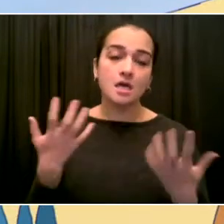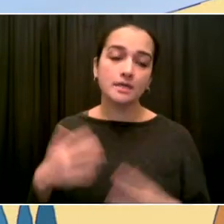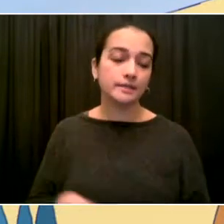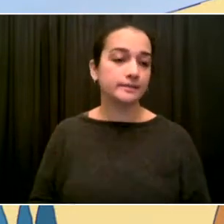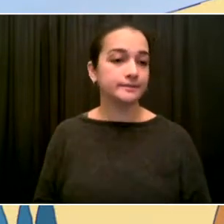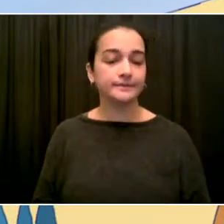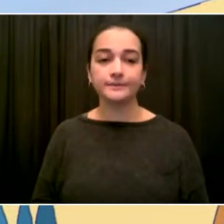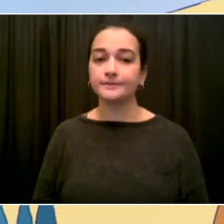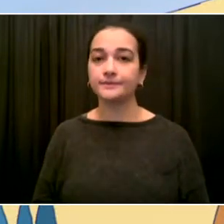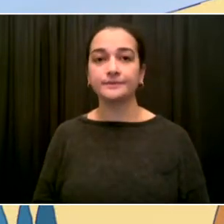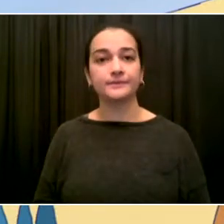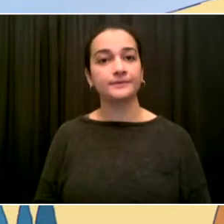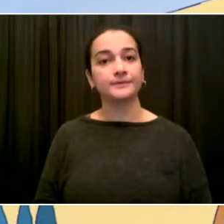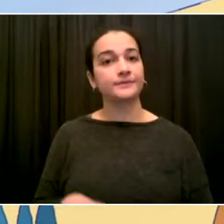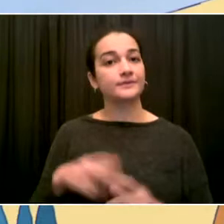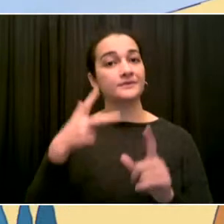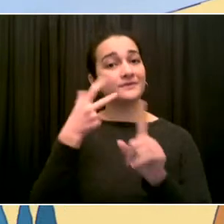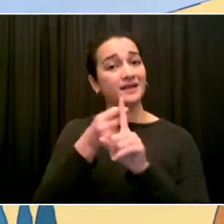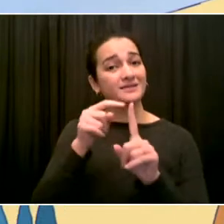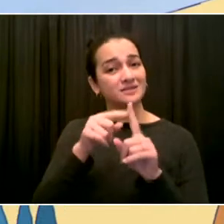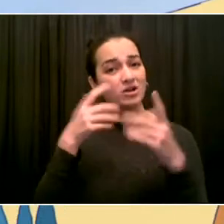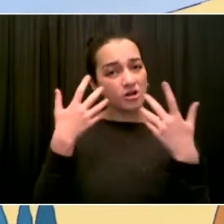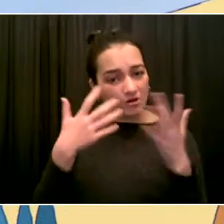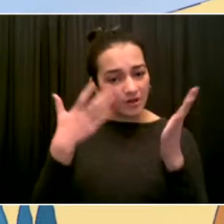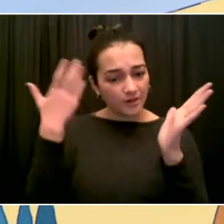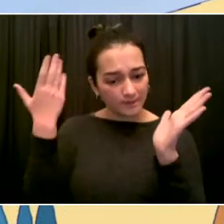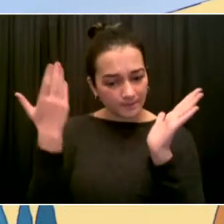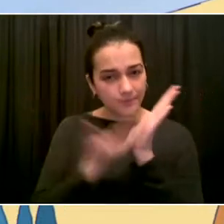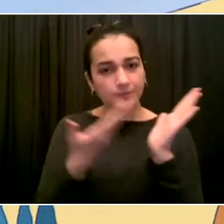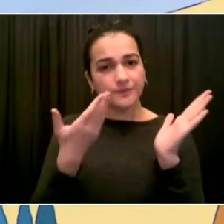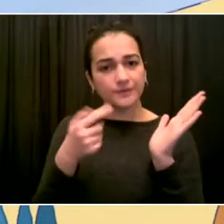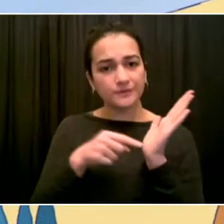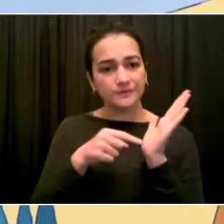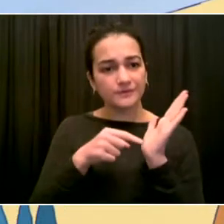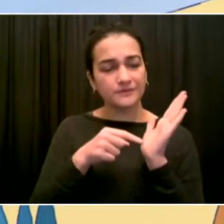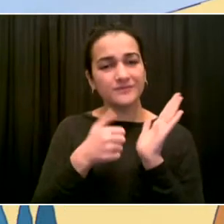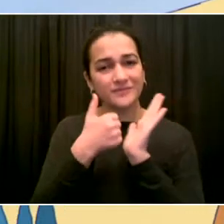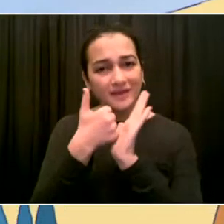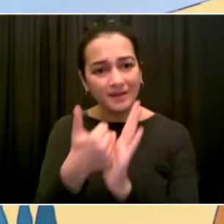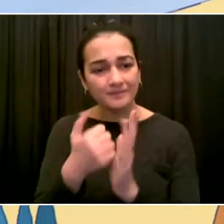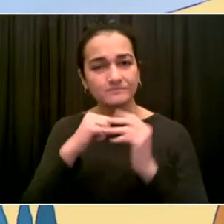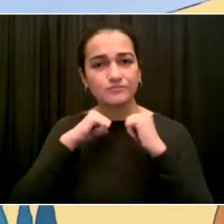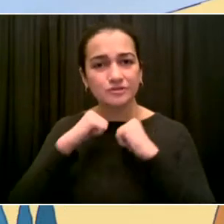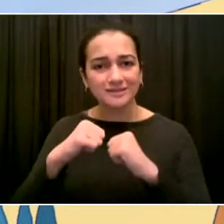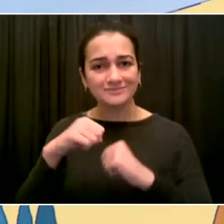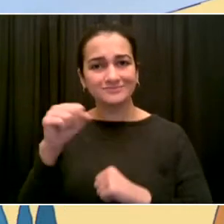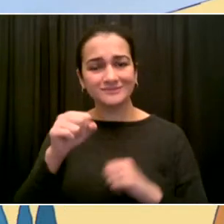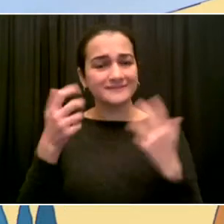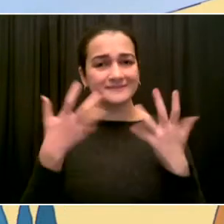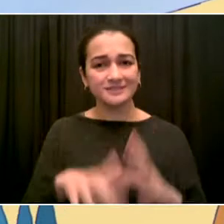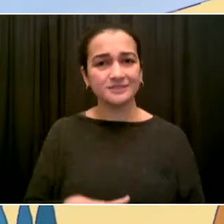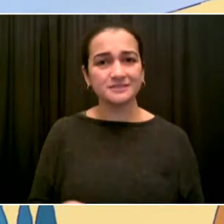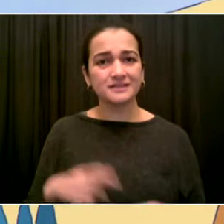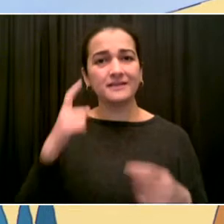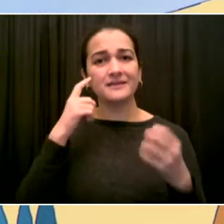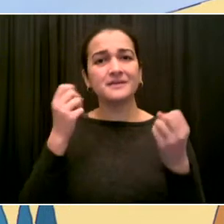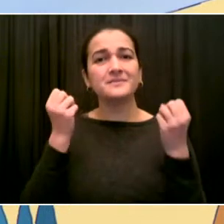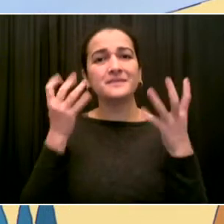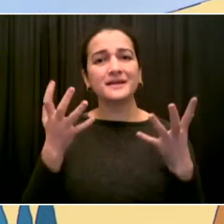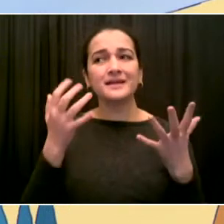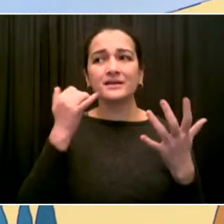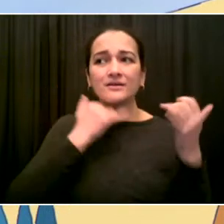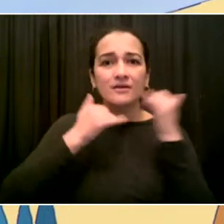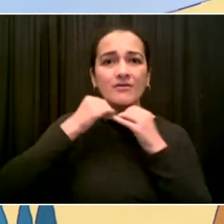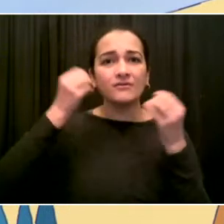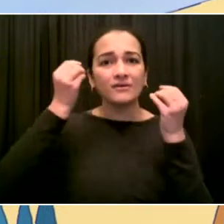saved us, people are going to reevaluate, sort of get away from the political tensions and see things differently over time. So I'm hopeful for the